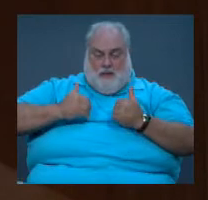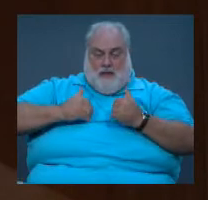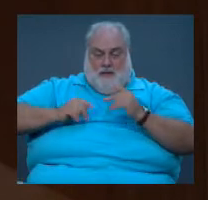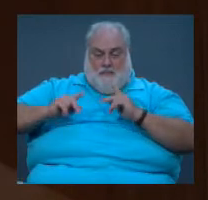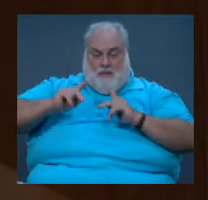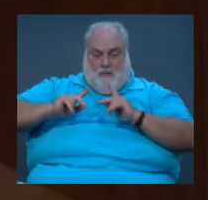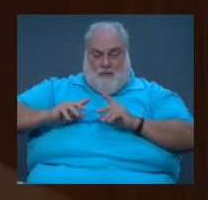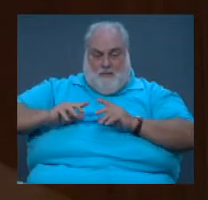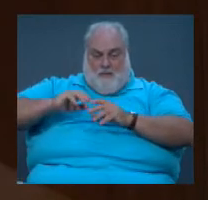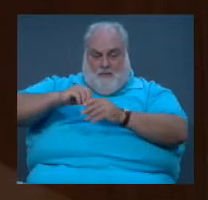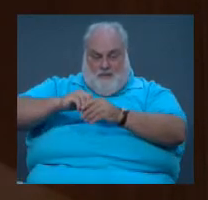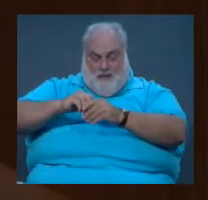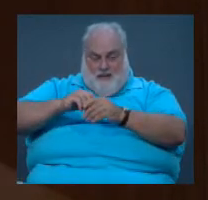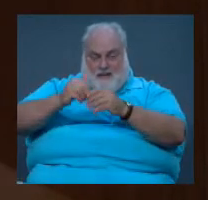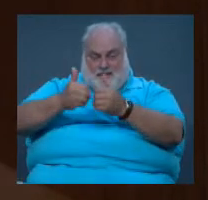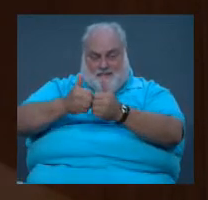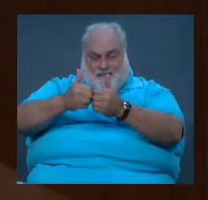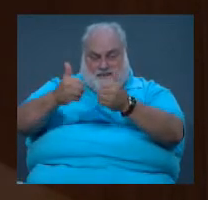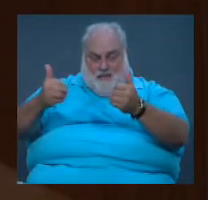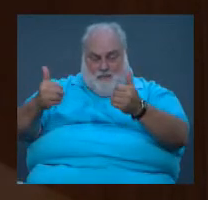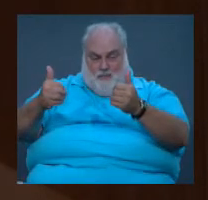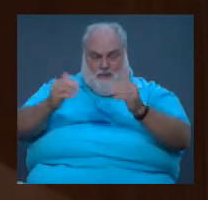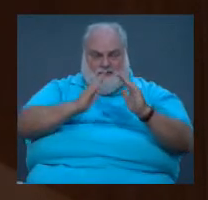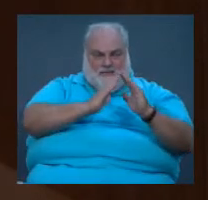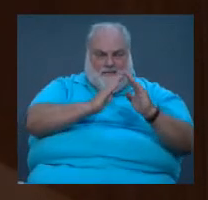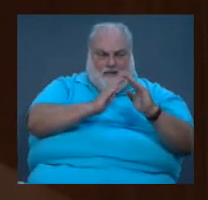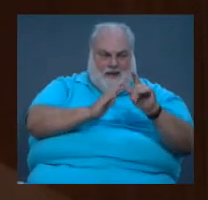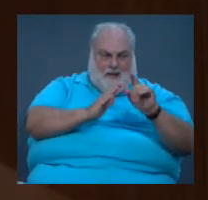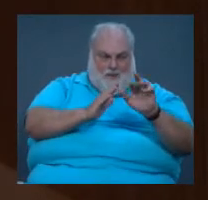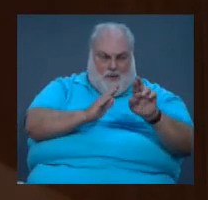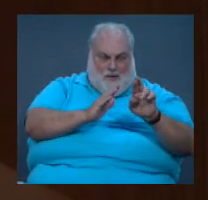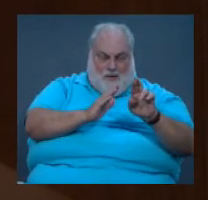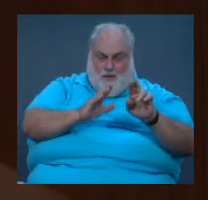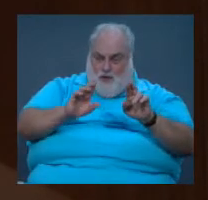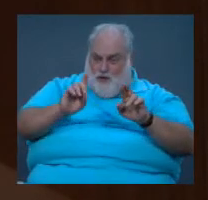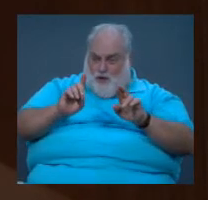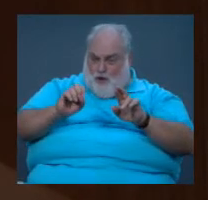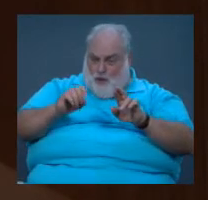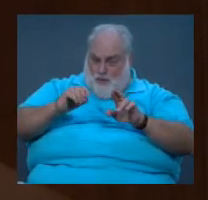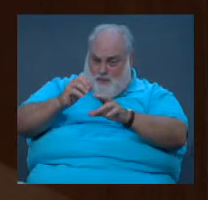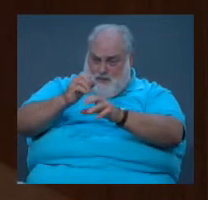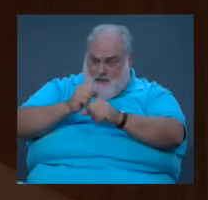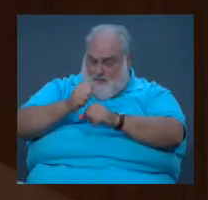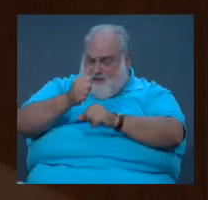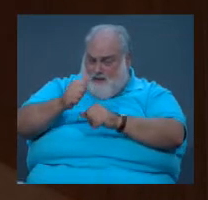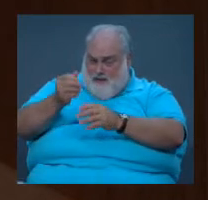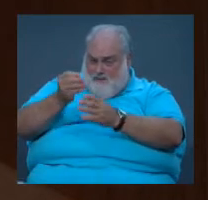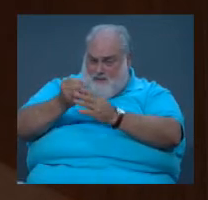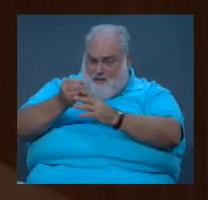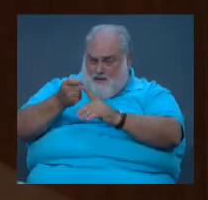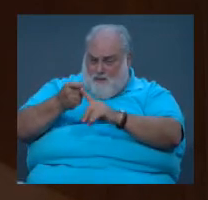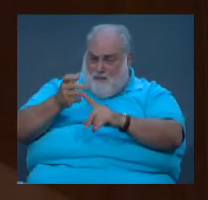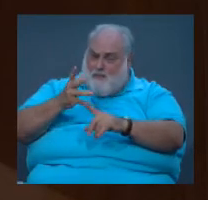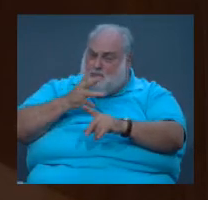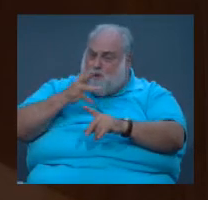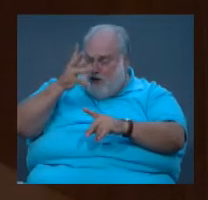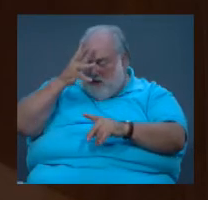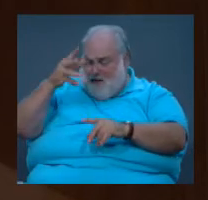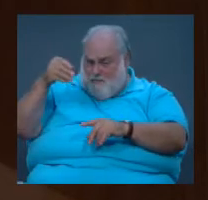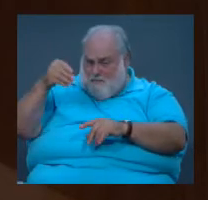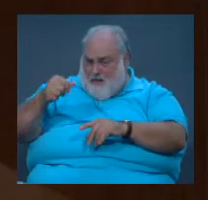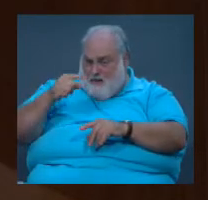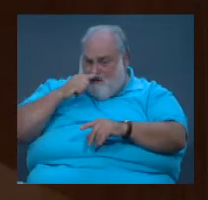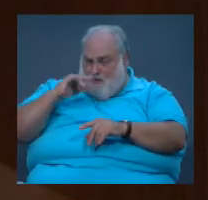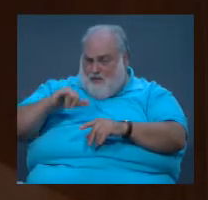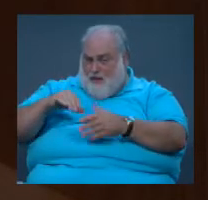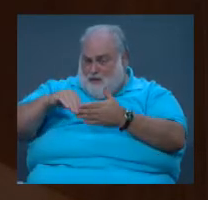that program, which is completely separate from City of Little Rock, do we get any funding from what the parents pay for that student to